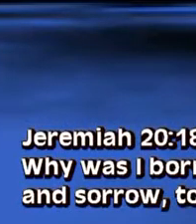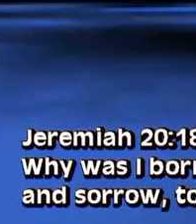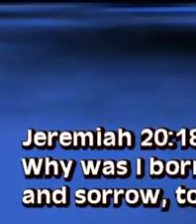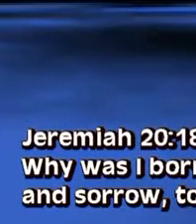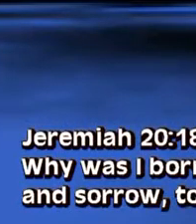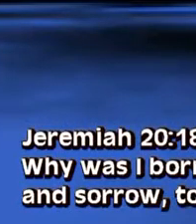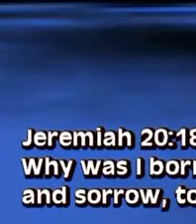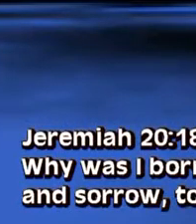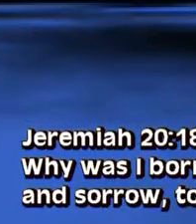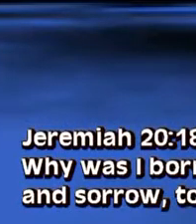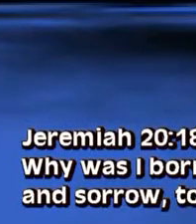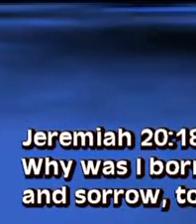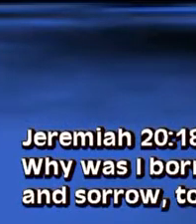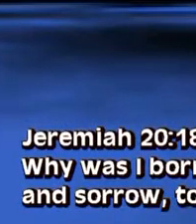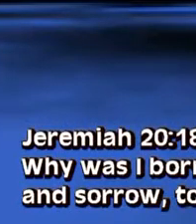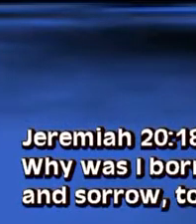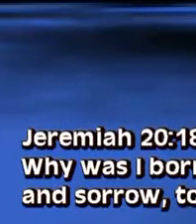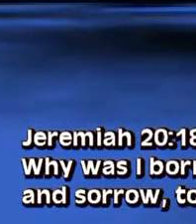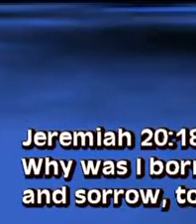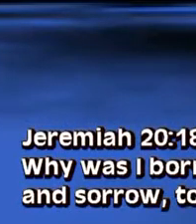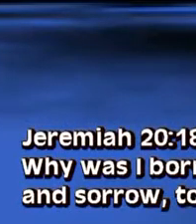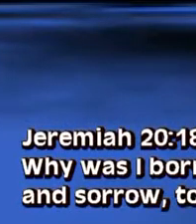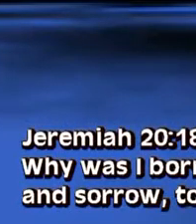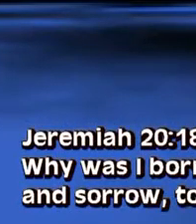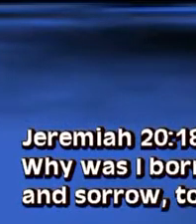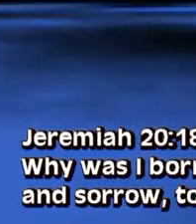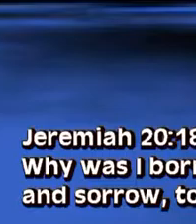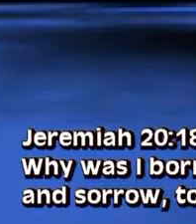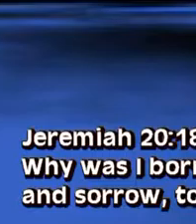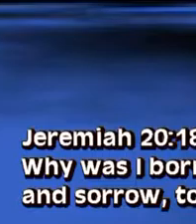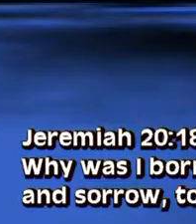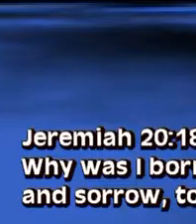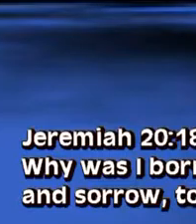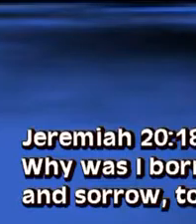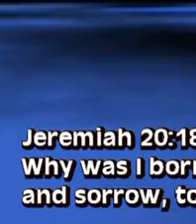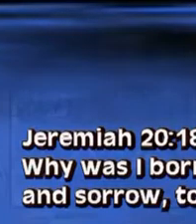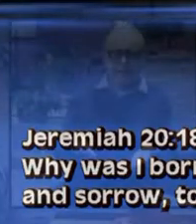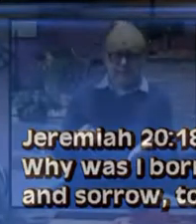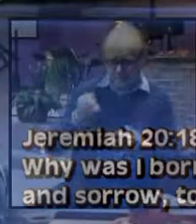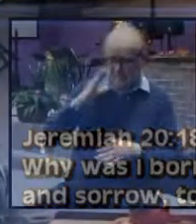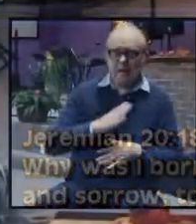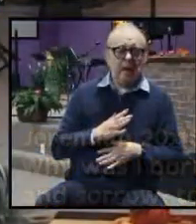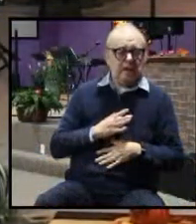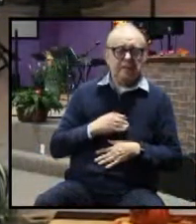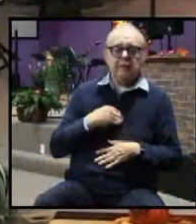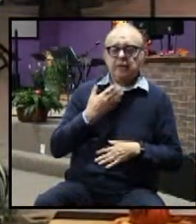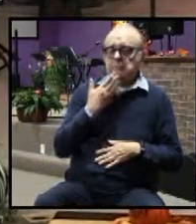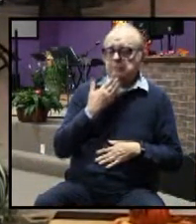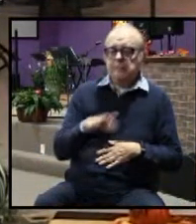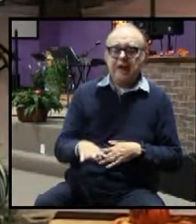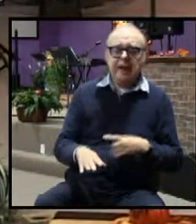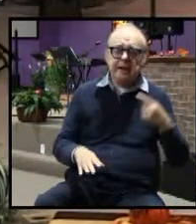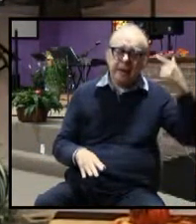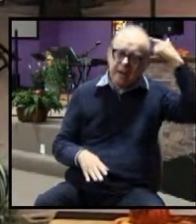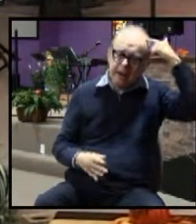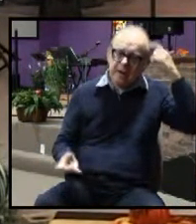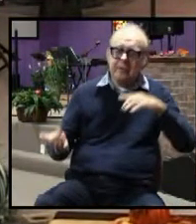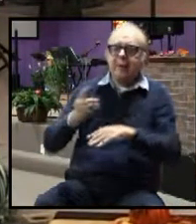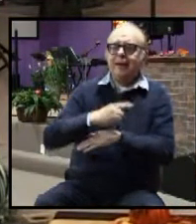it only to have trouble and sorrow, to end my life in disgrace? And this guy's having a bad hair day.